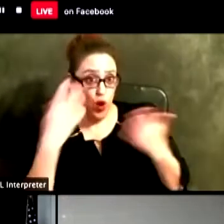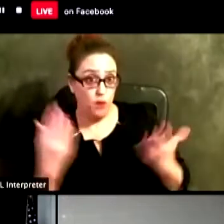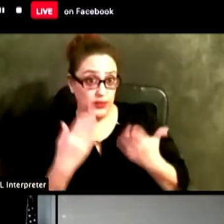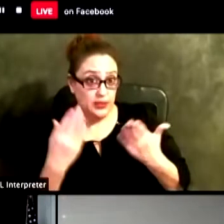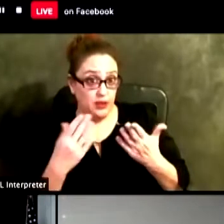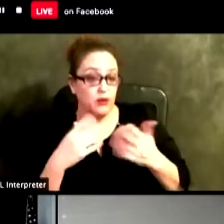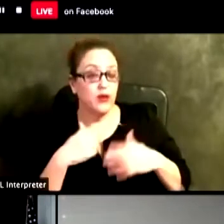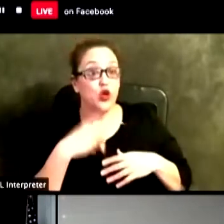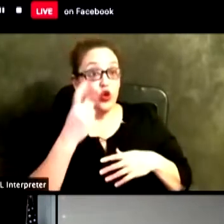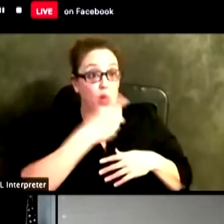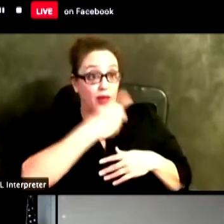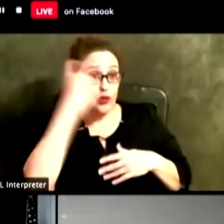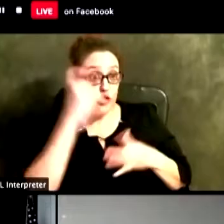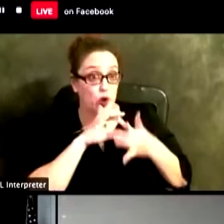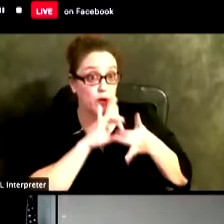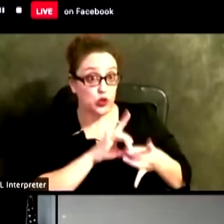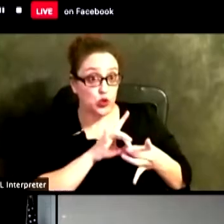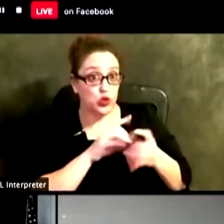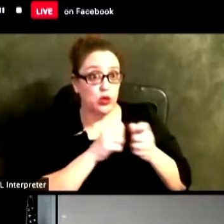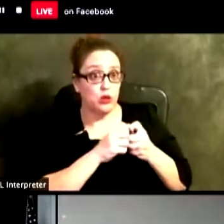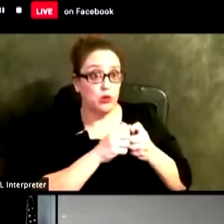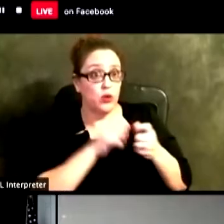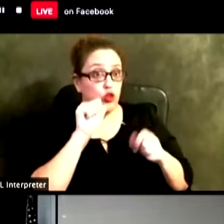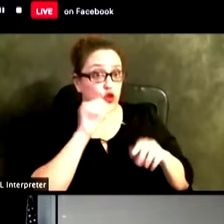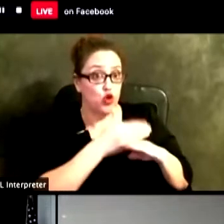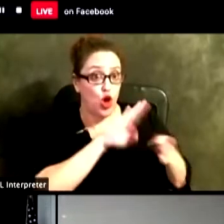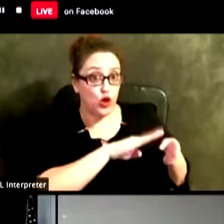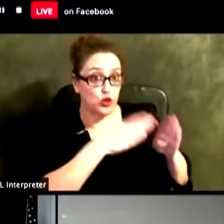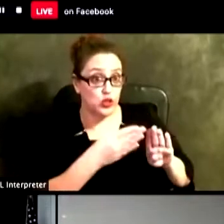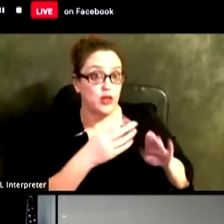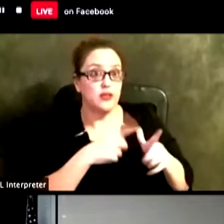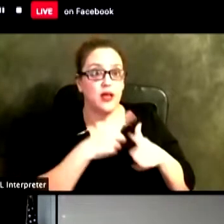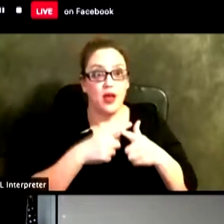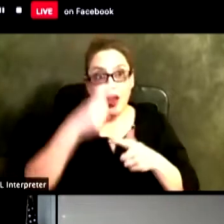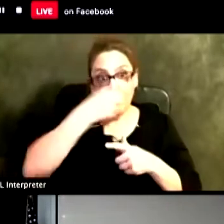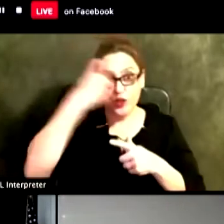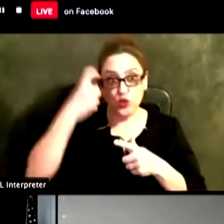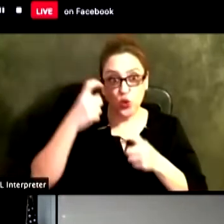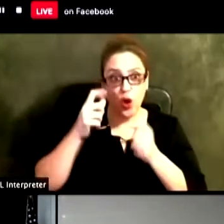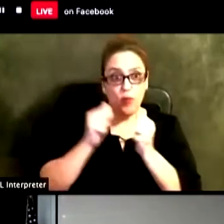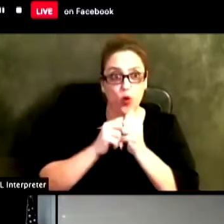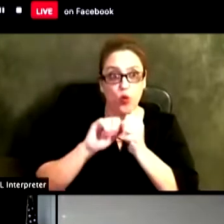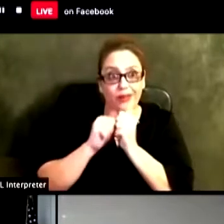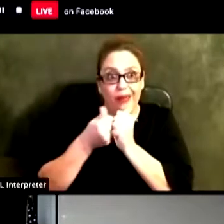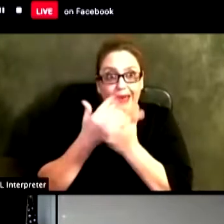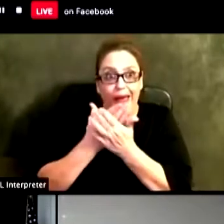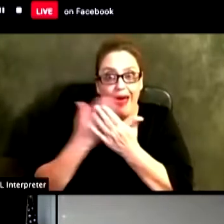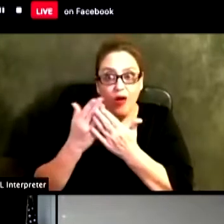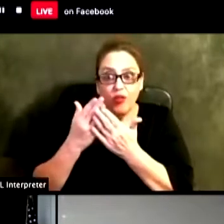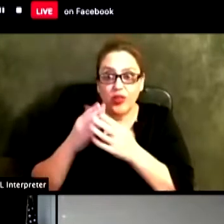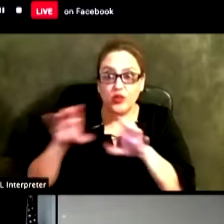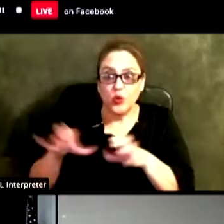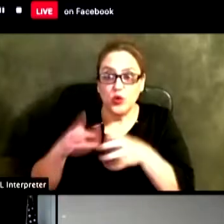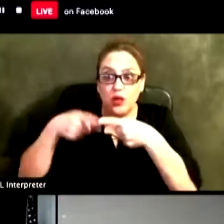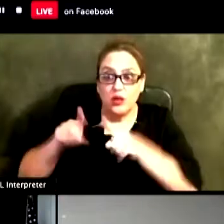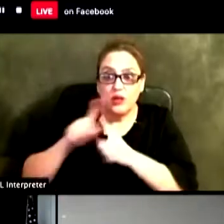trauma associated with losing your daughter, and then the trauma associated with how things played out with the investigation and the